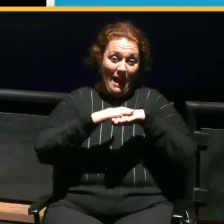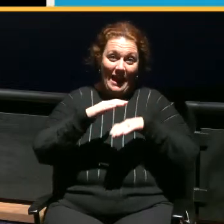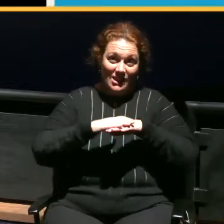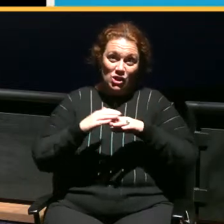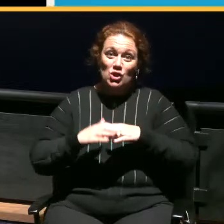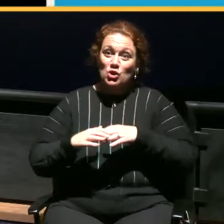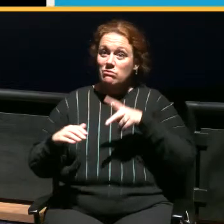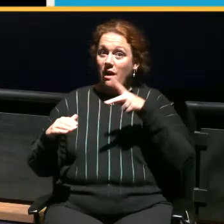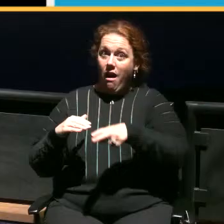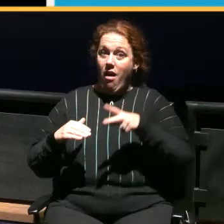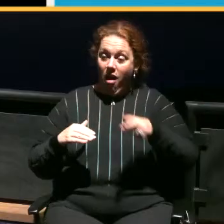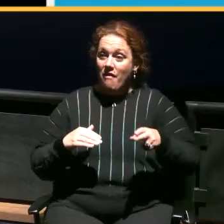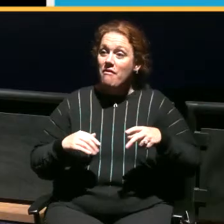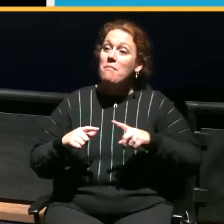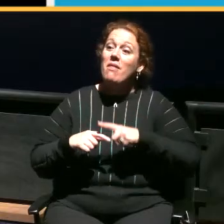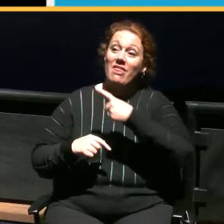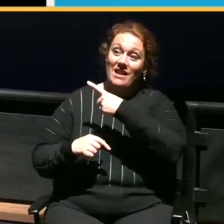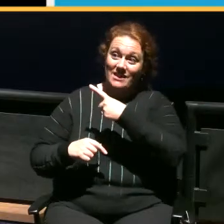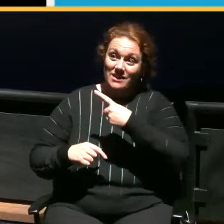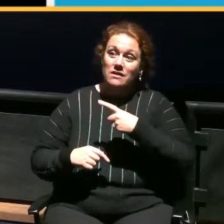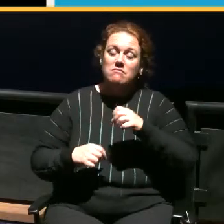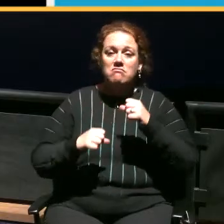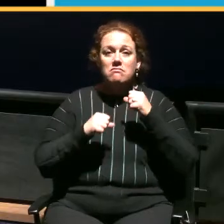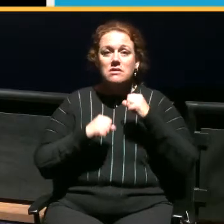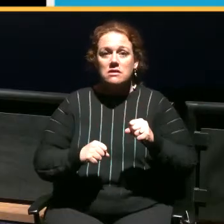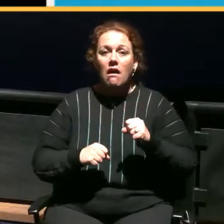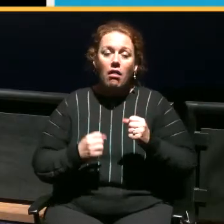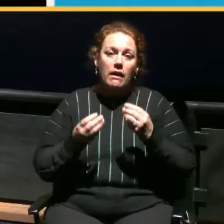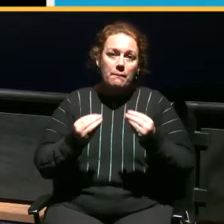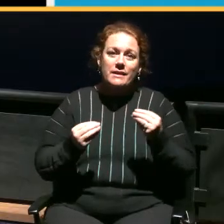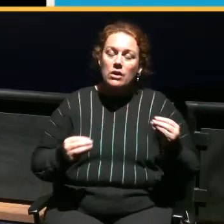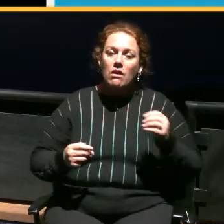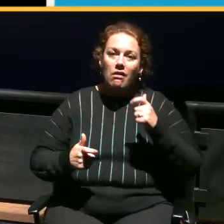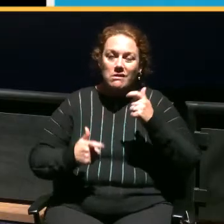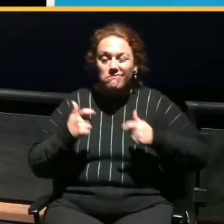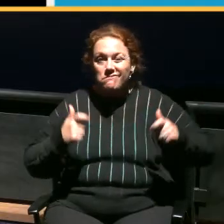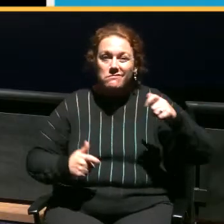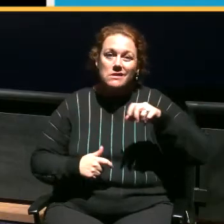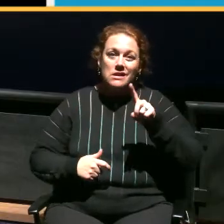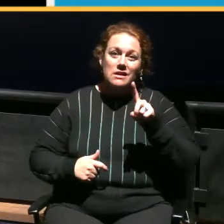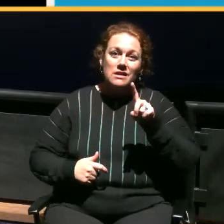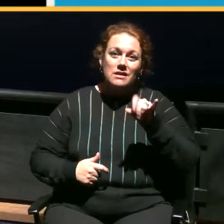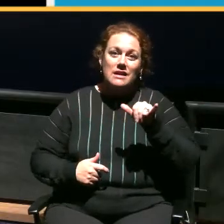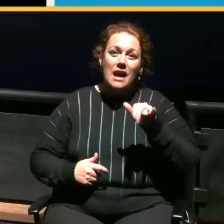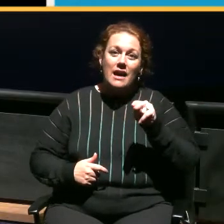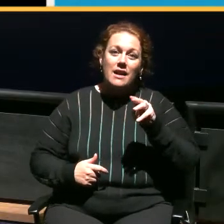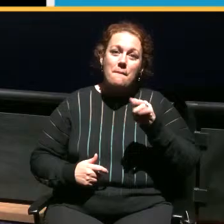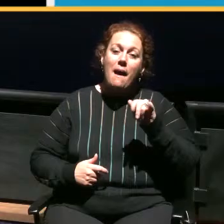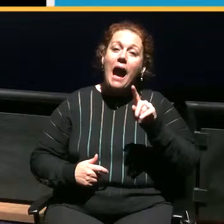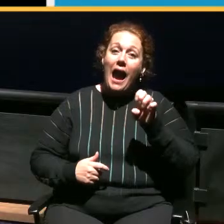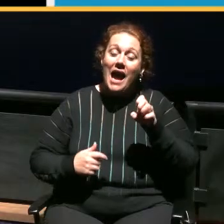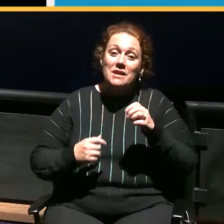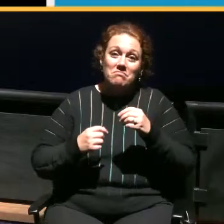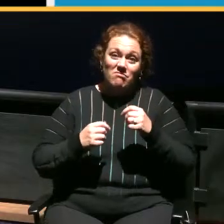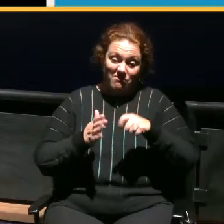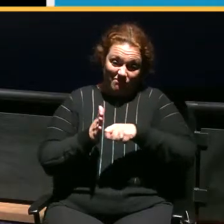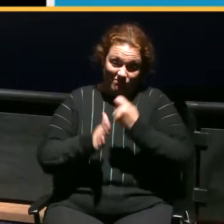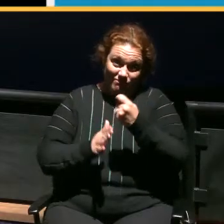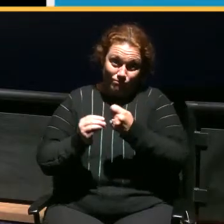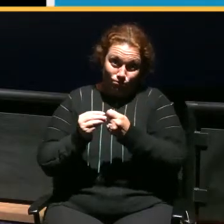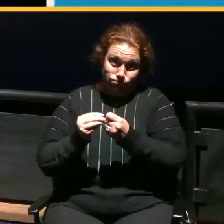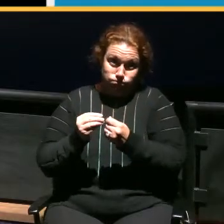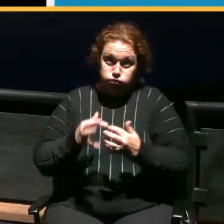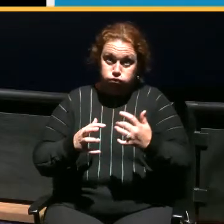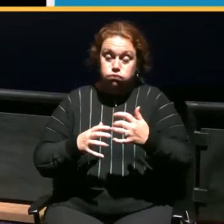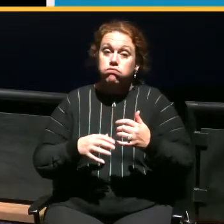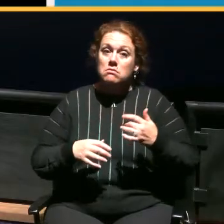those 2 big Wright rockets made of solid material like giant sticks of dynamite, and once they light, you're on your way. And they run really rough. They actually